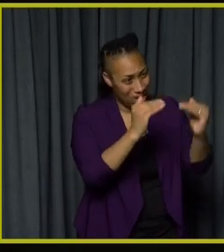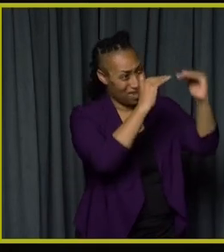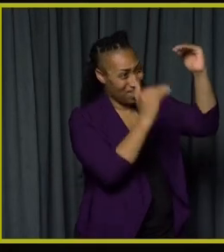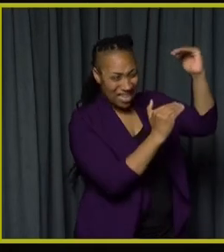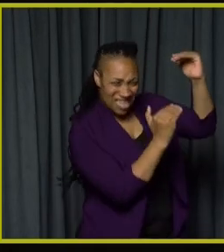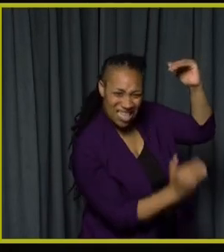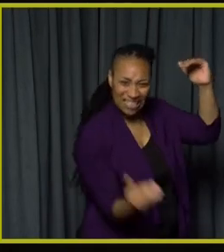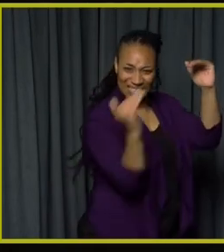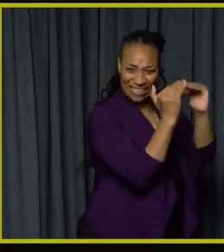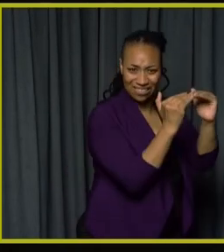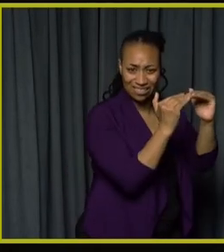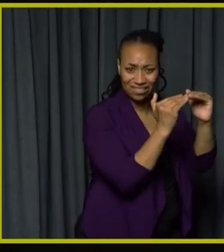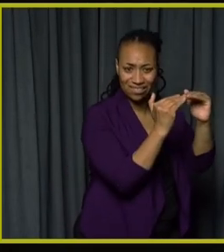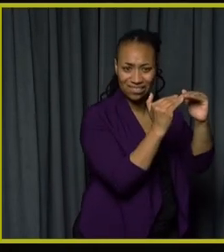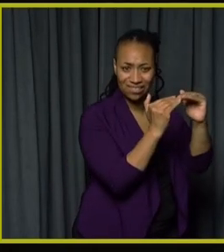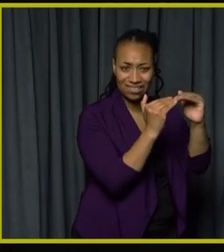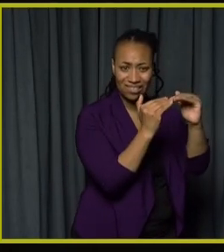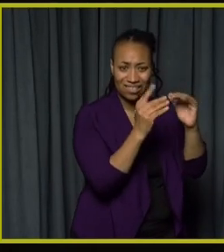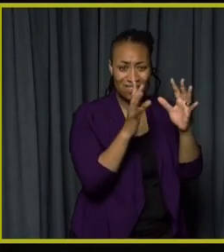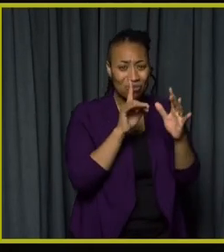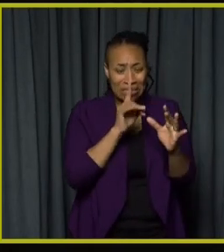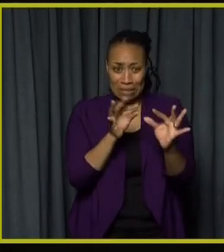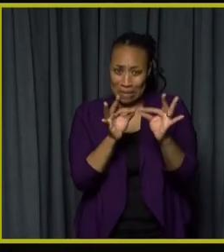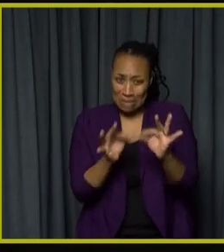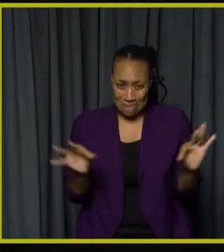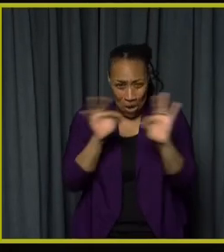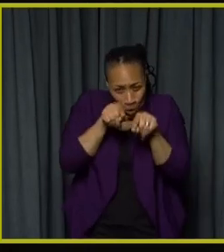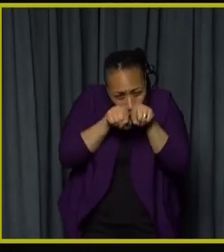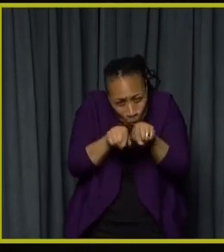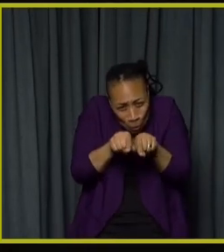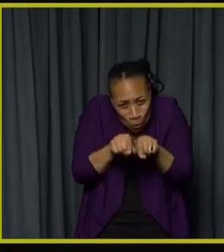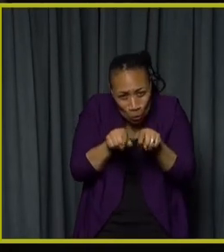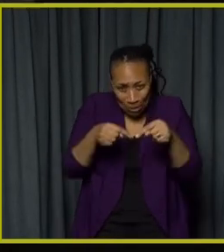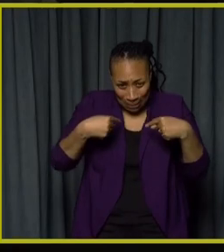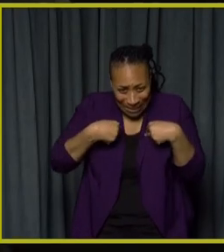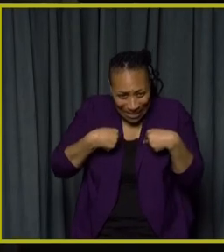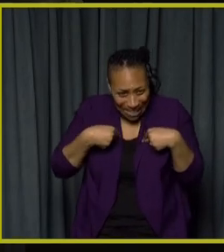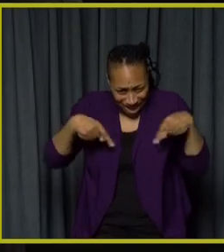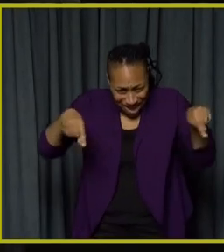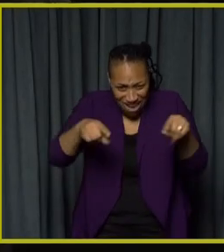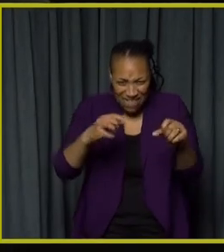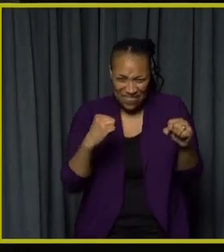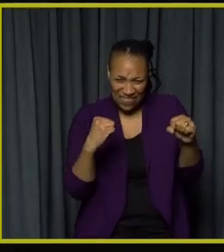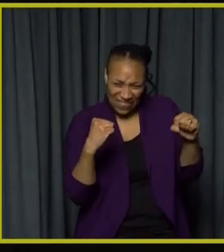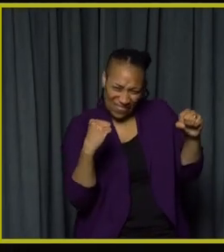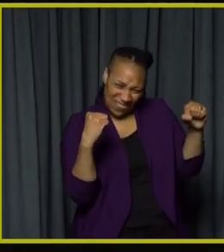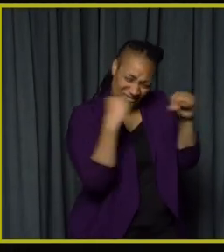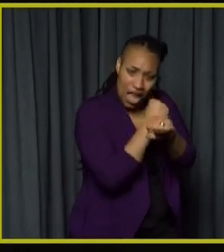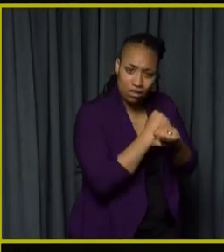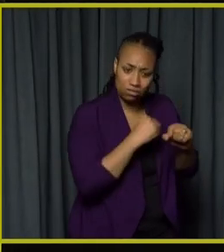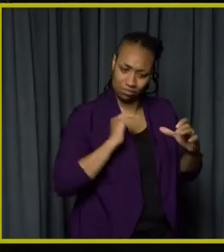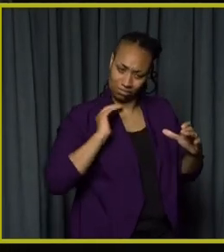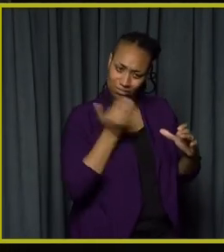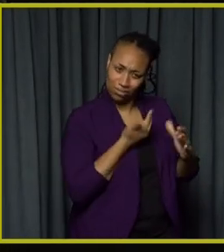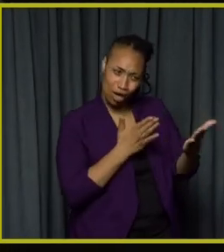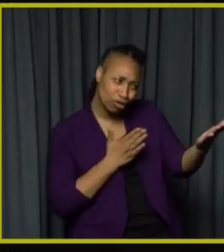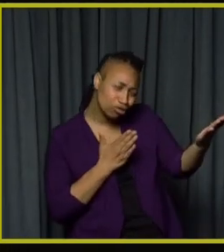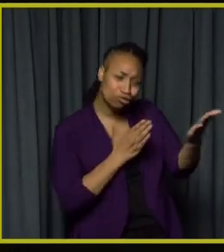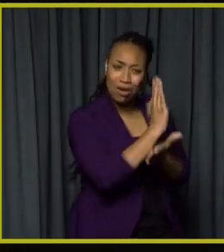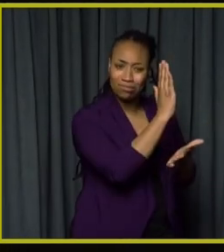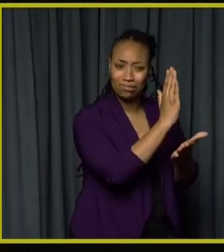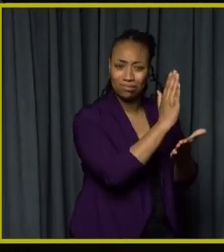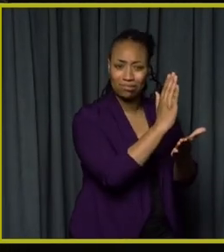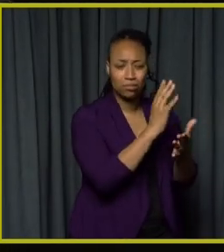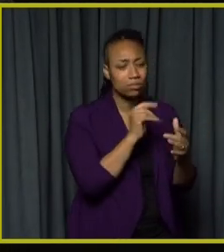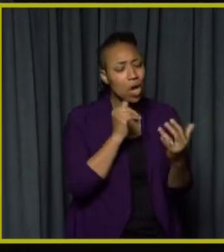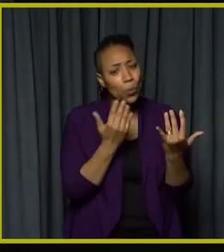of gathering and exercising our rights. You have waited long for this moment. The ancestors have waited long for